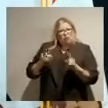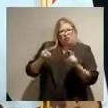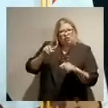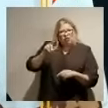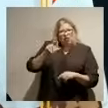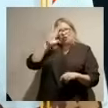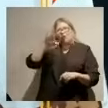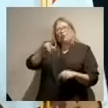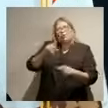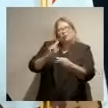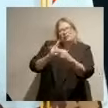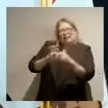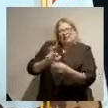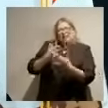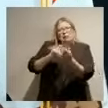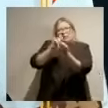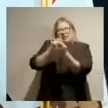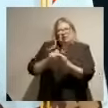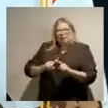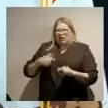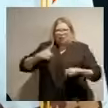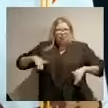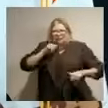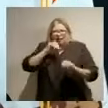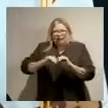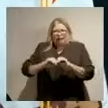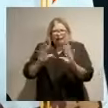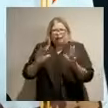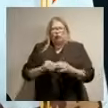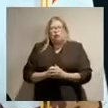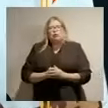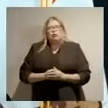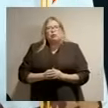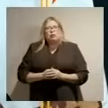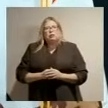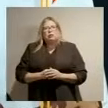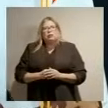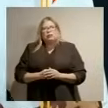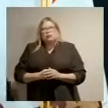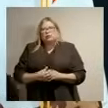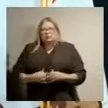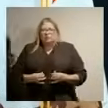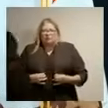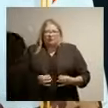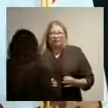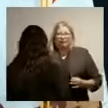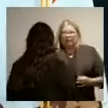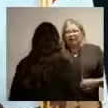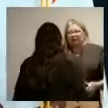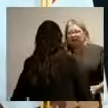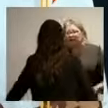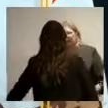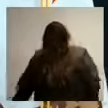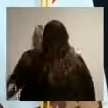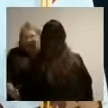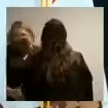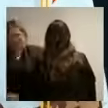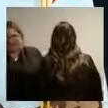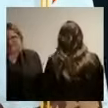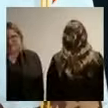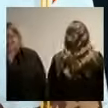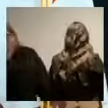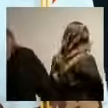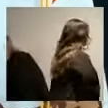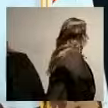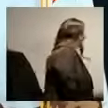of the details, but I wasn't totally clear on all of those. I've got my two extraordinary experts that are eager to discuss further